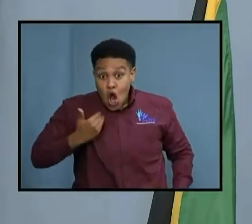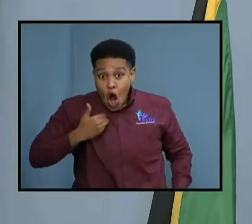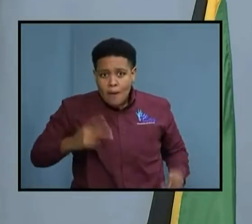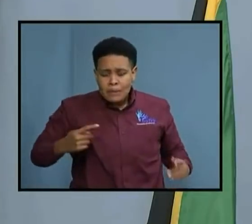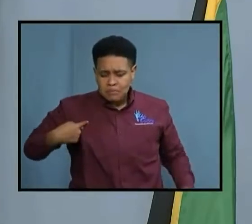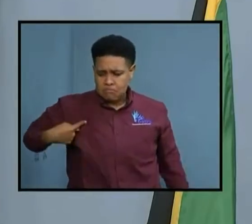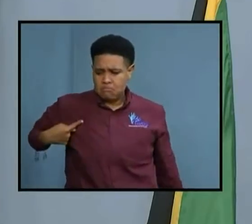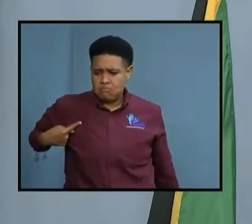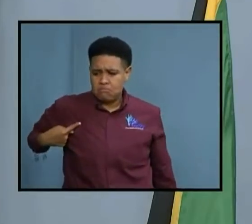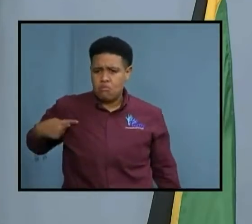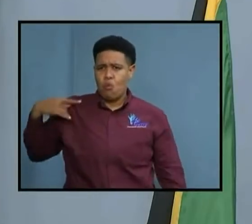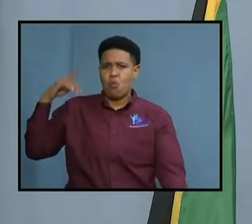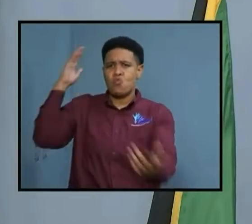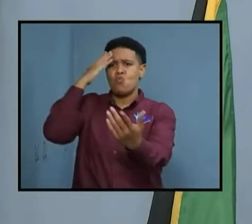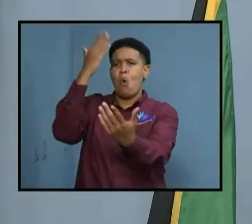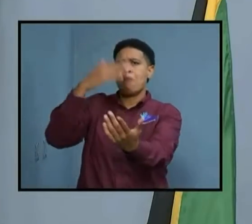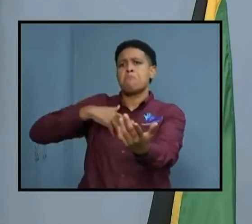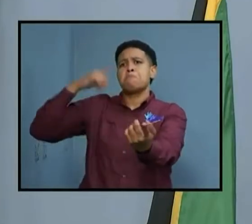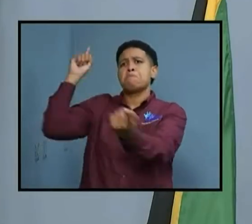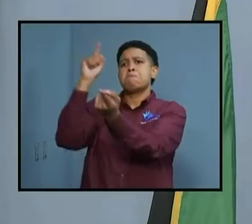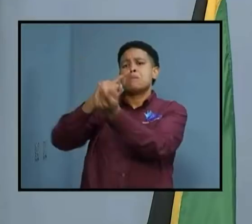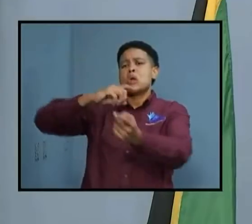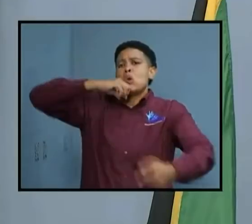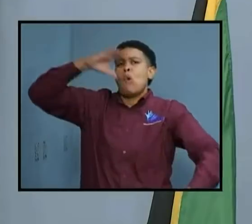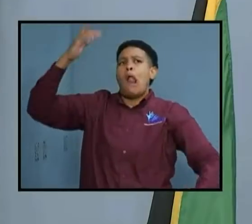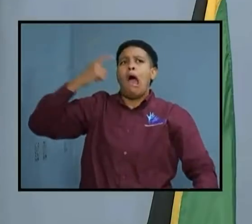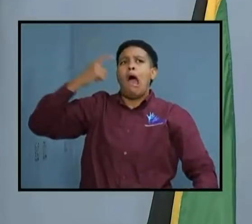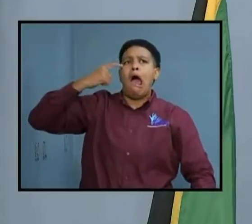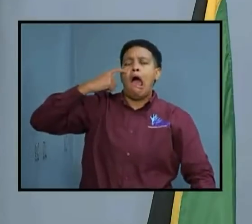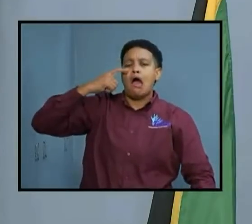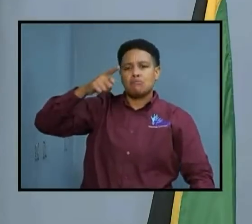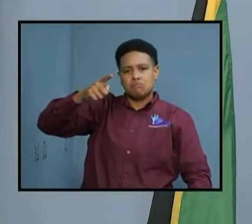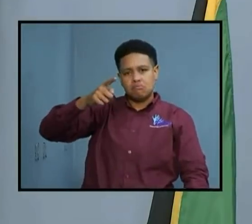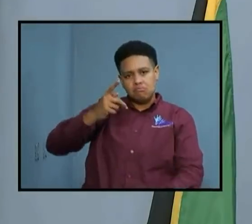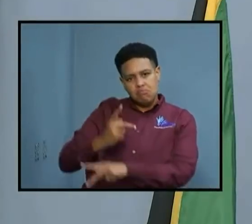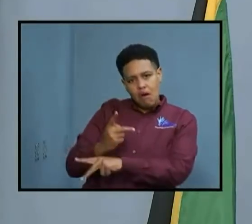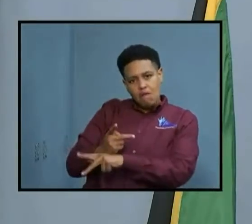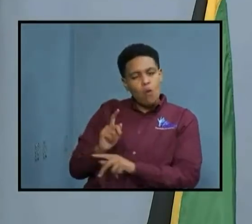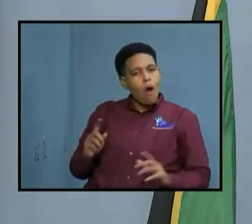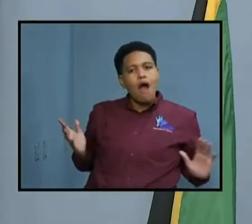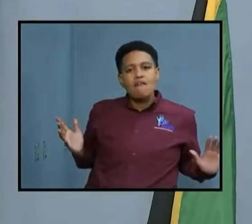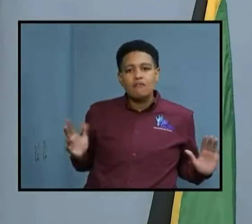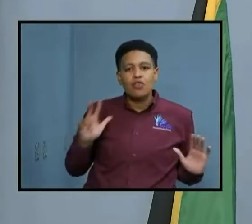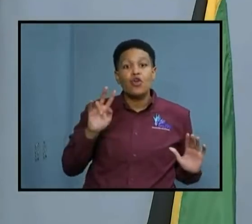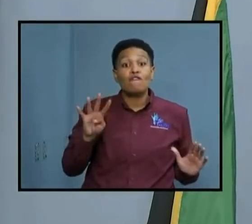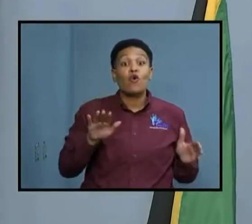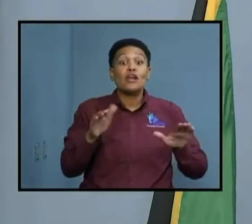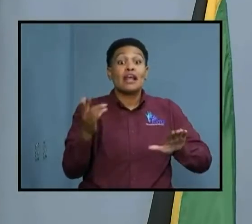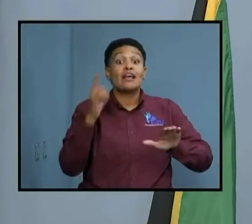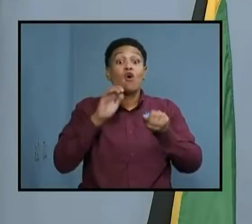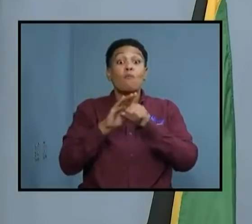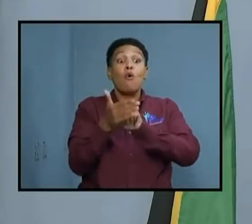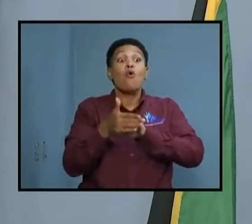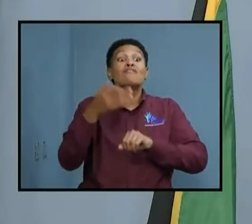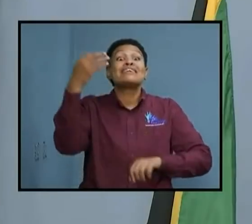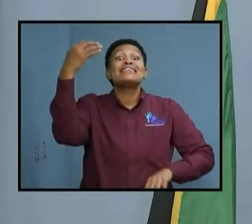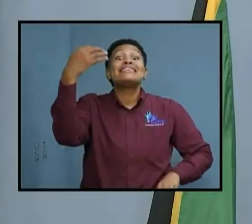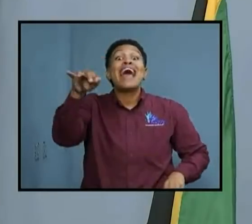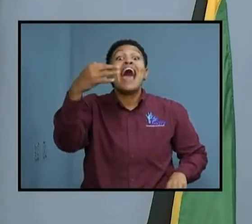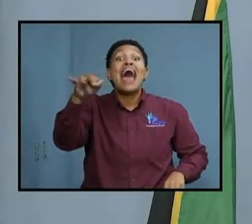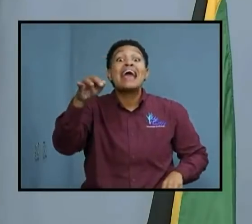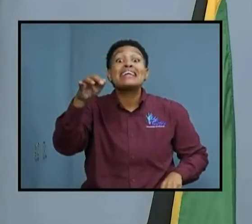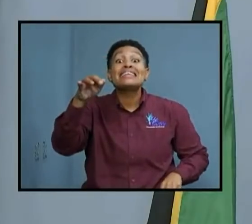with our seniors. Of the 34 deaths from COVID-19, 19 were persons 70 years and